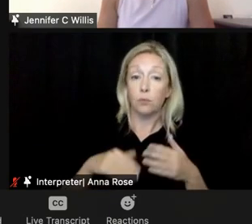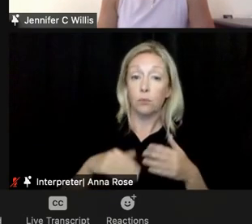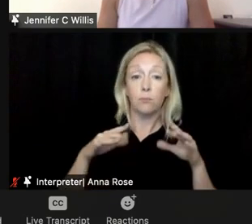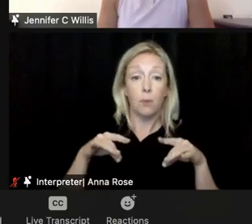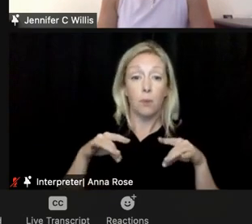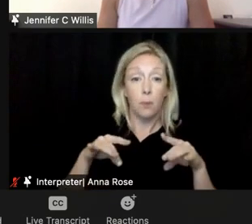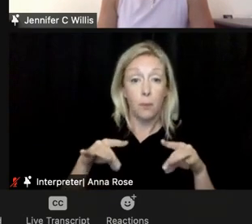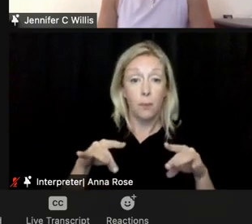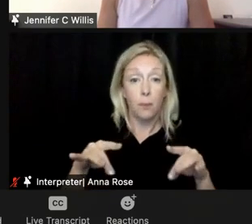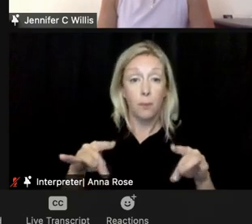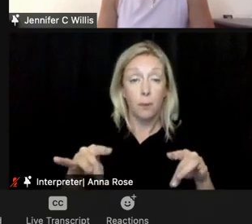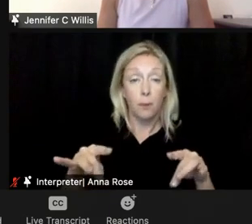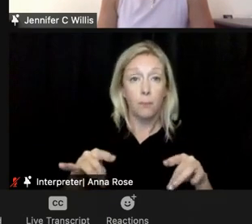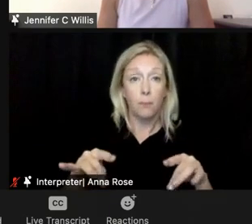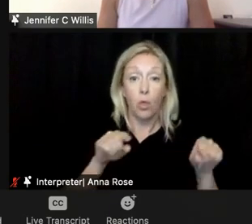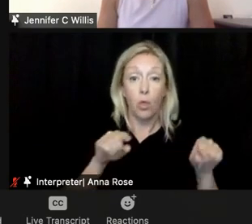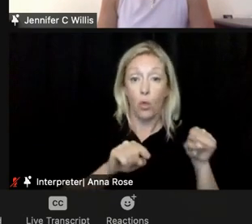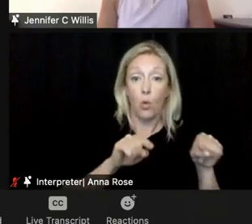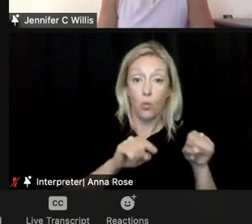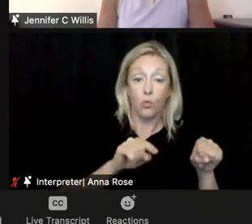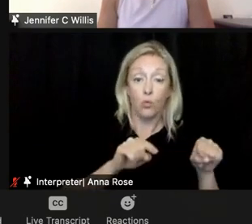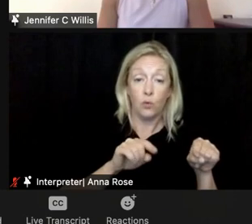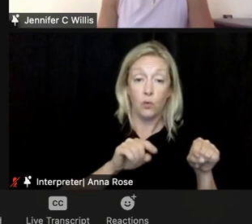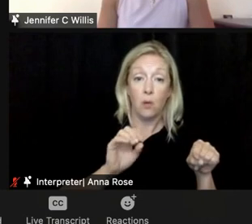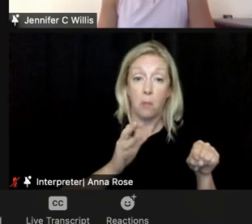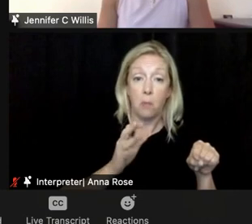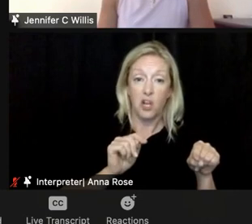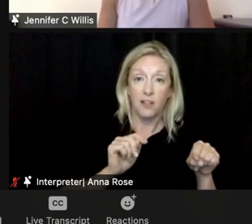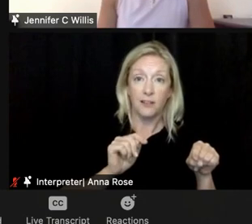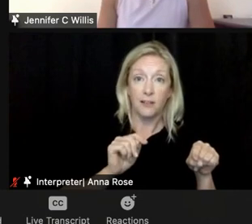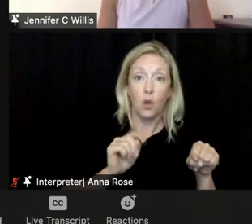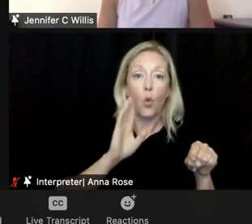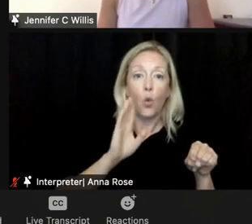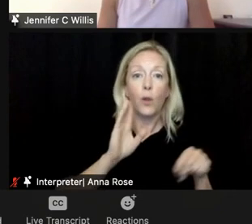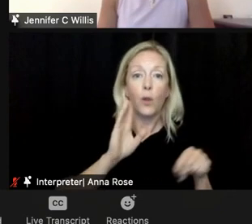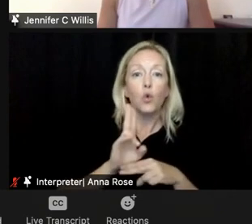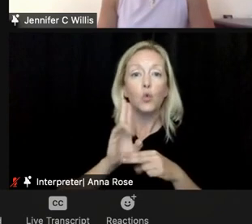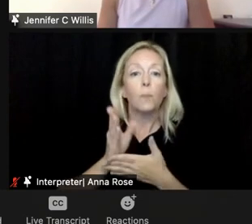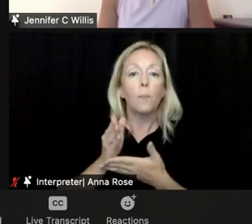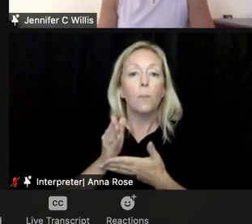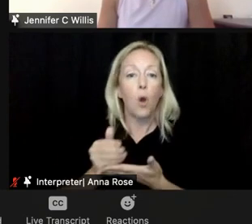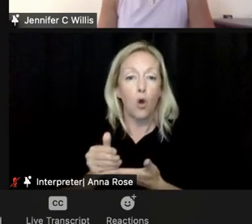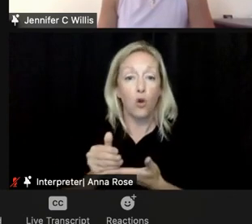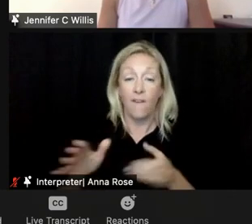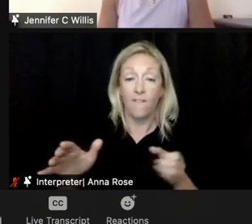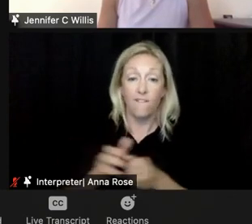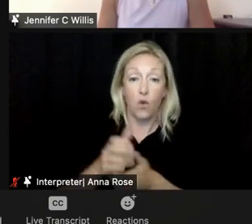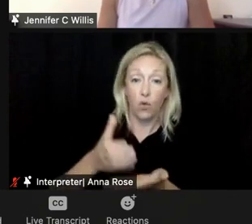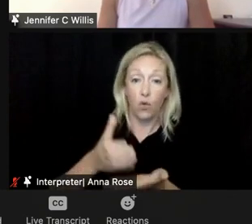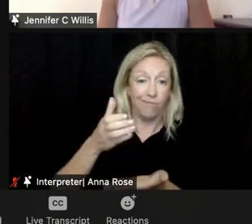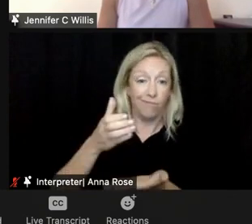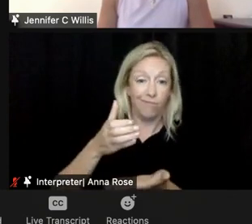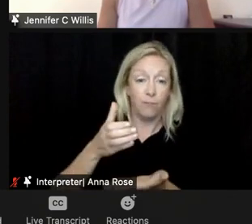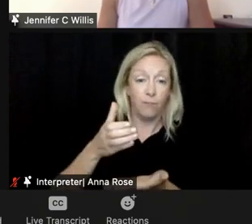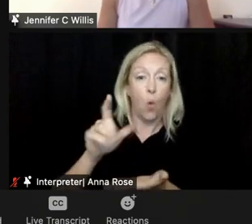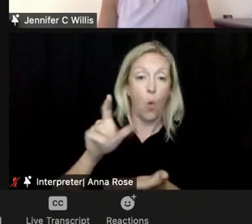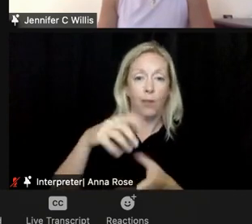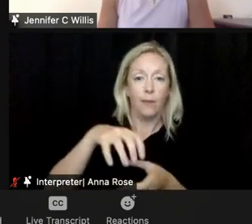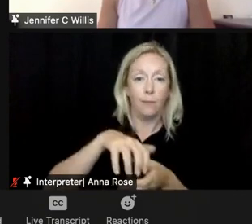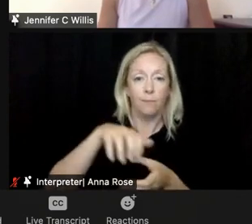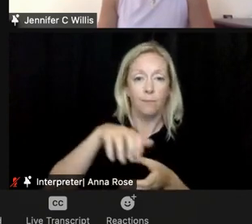start to take those objects and use partial versions of those objects as tangible symbols. So that